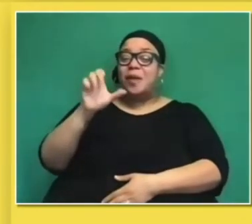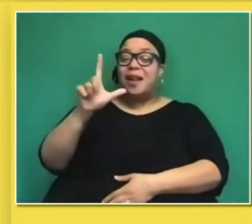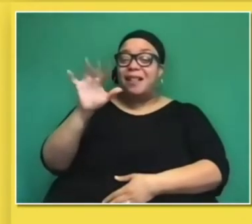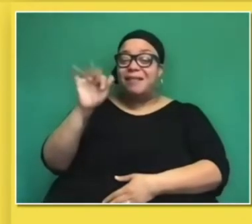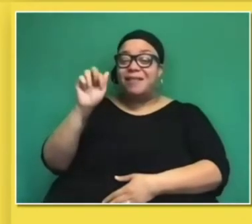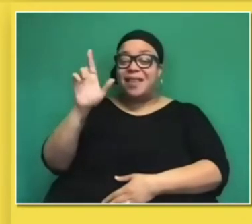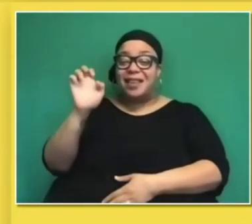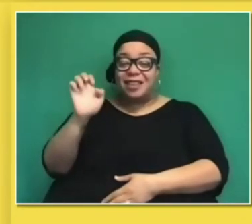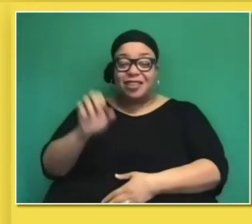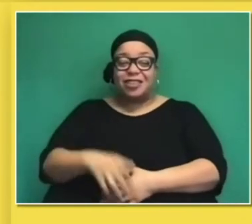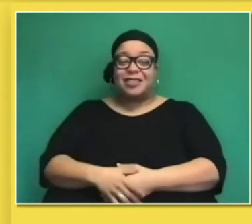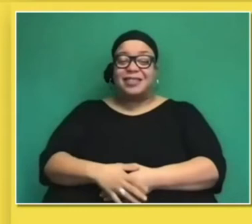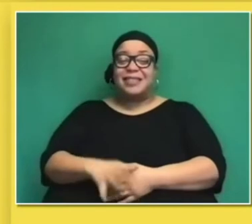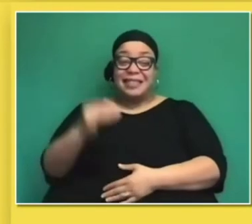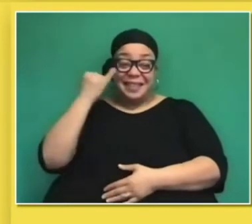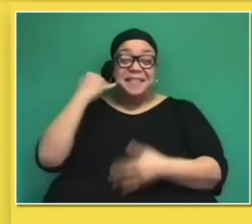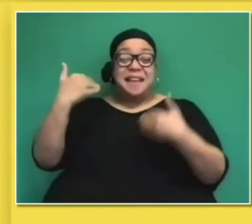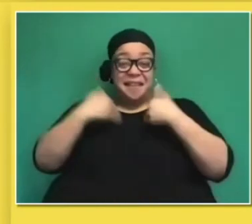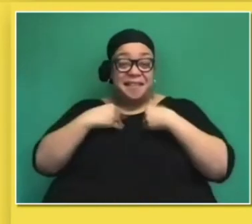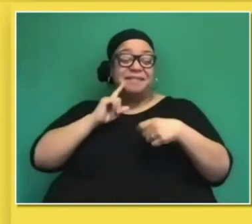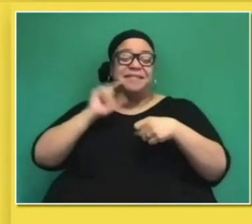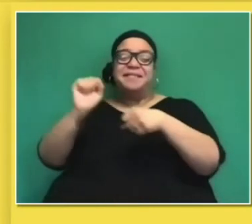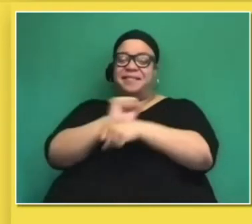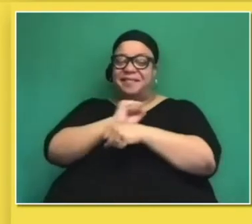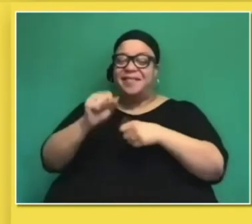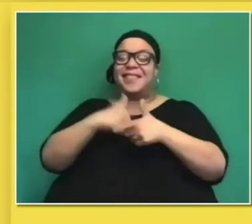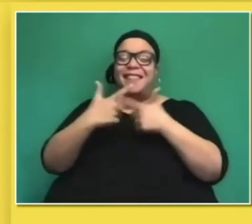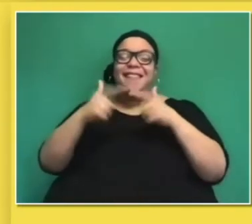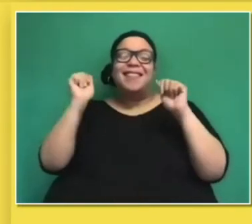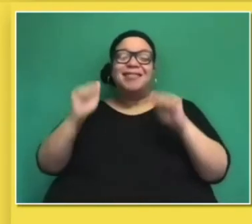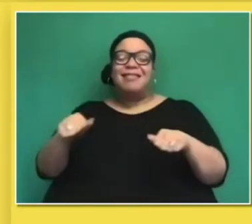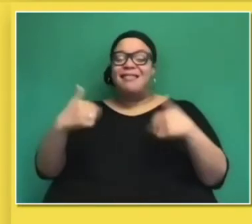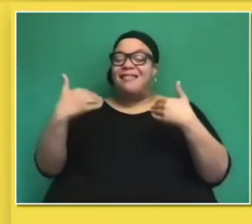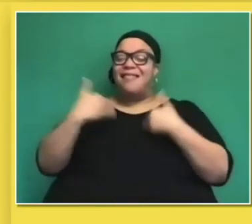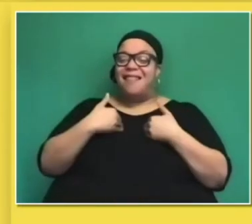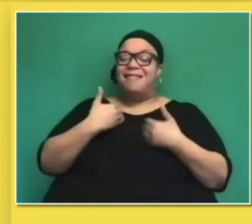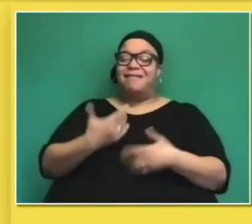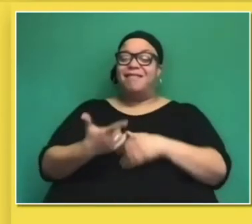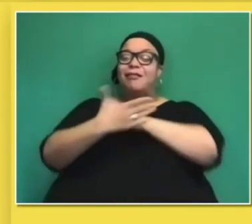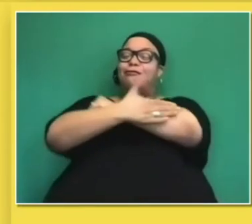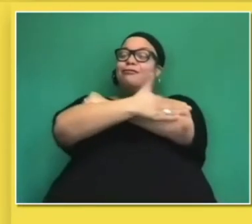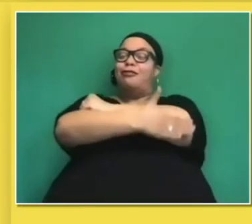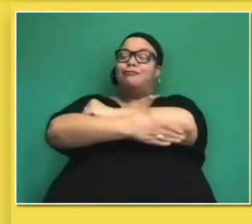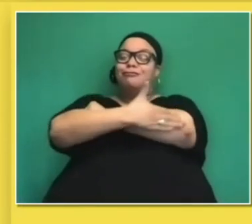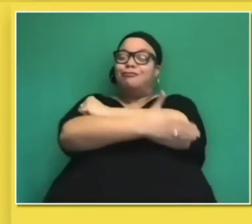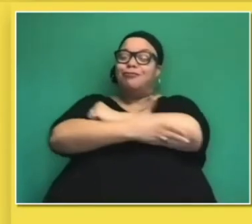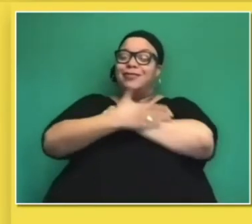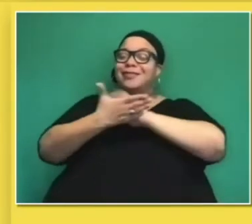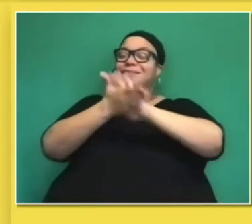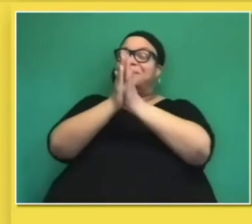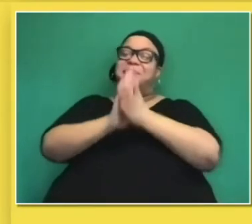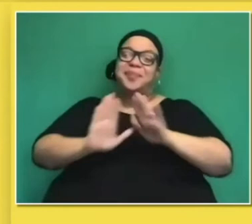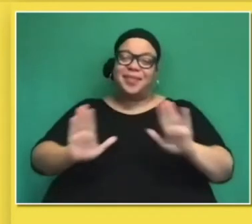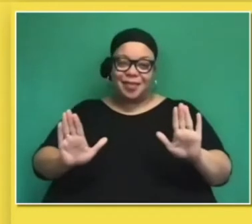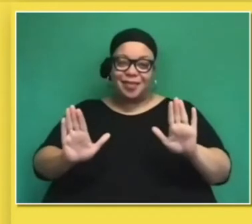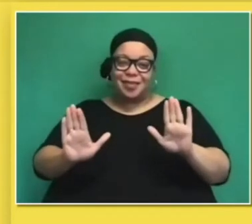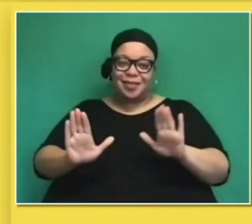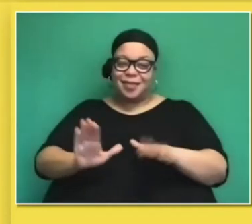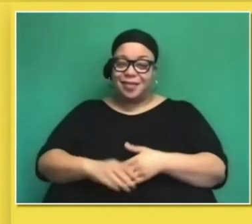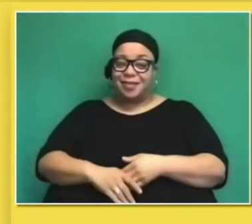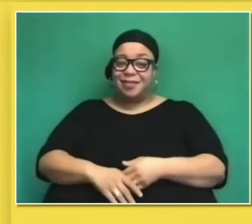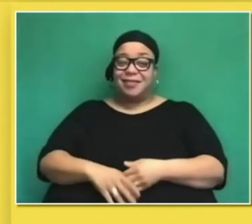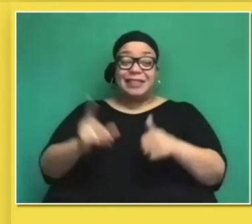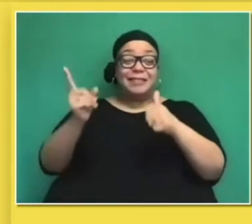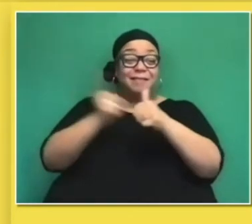first, justice is first. But the forces of extremism have had this illusion, but